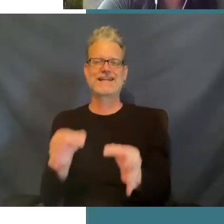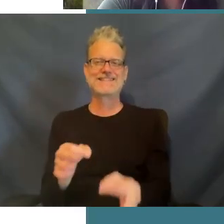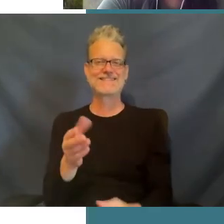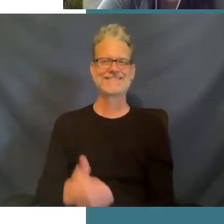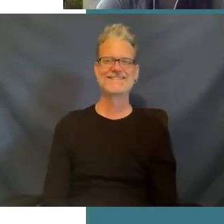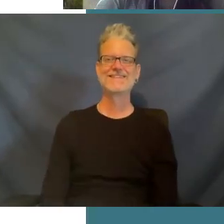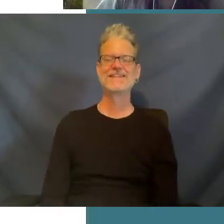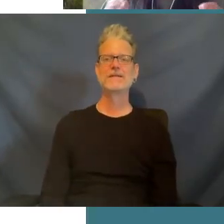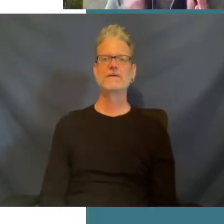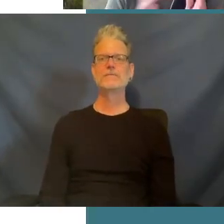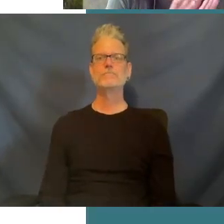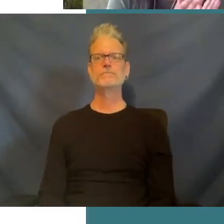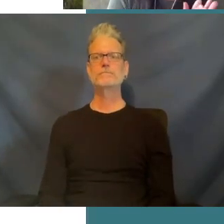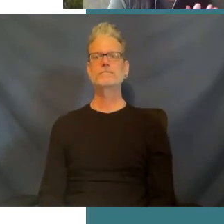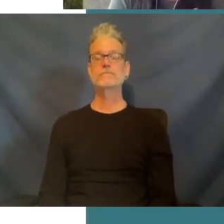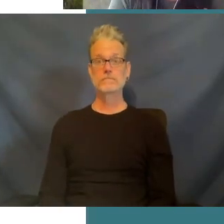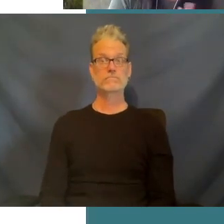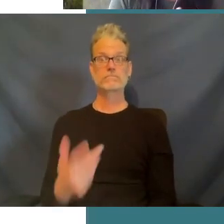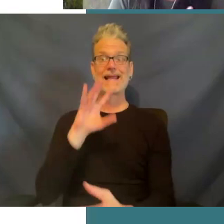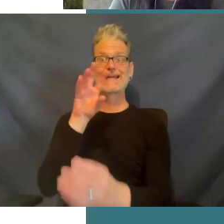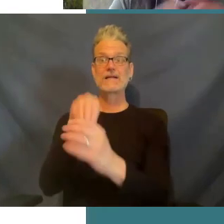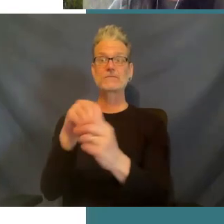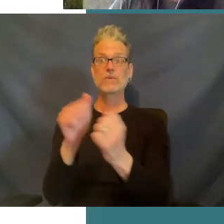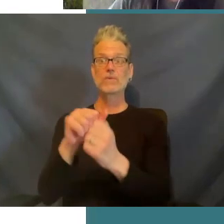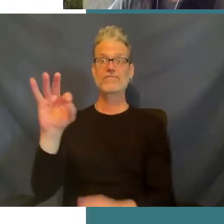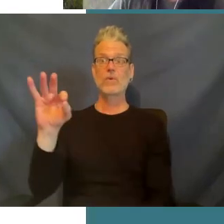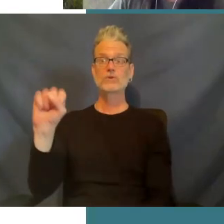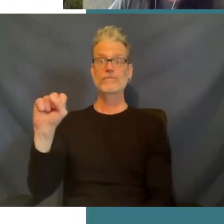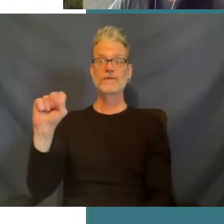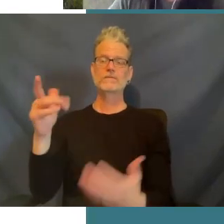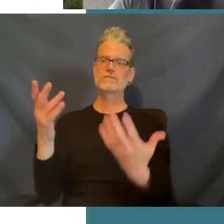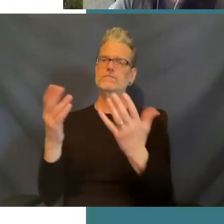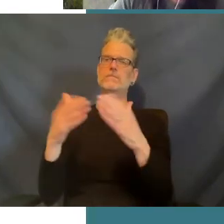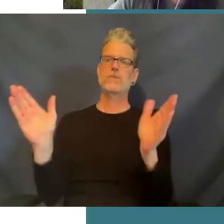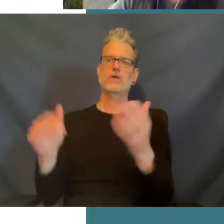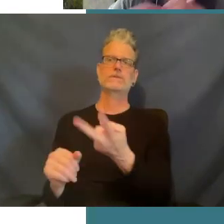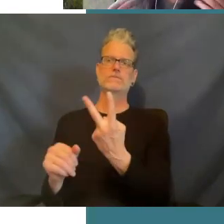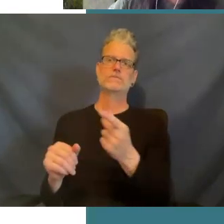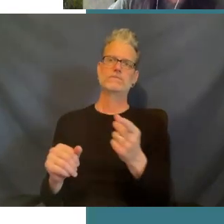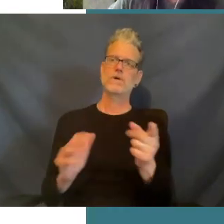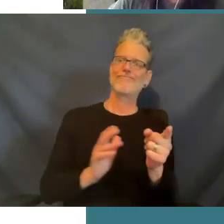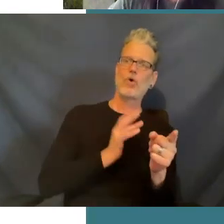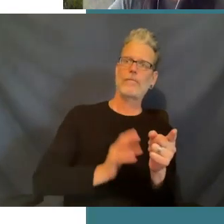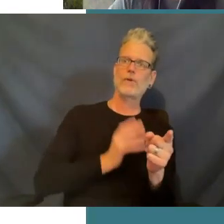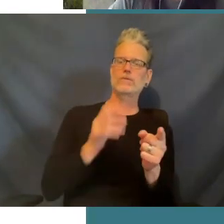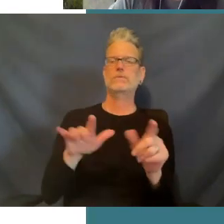slide. So engagement with the Forest Service can be broadly categorized as formal and informal, and